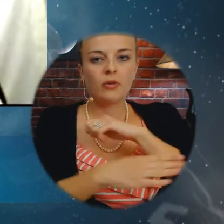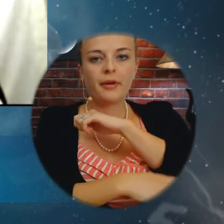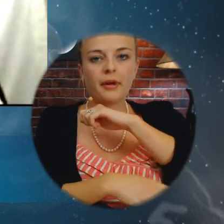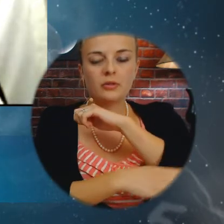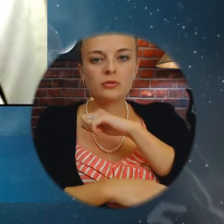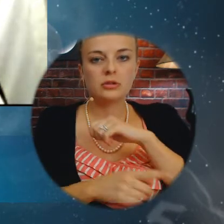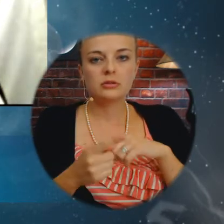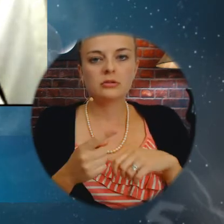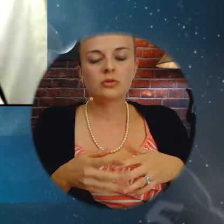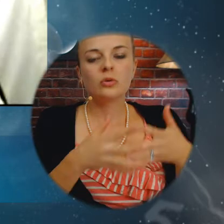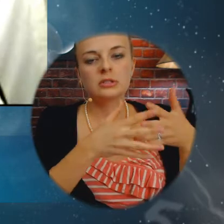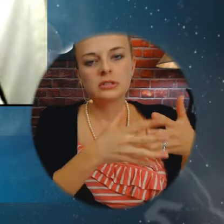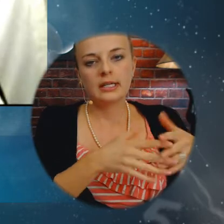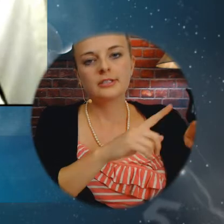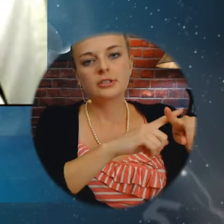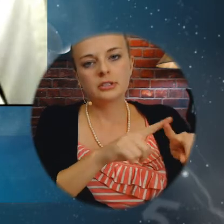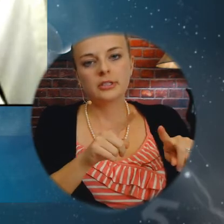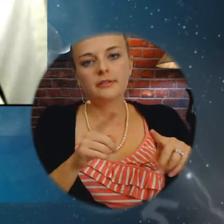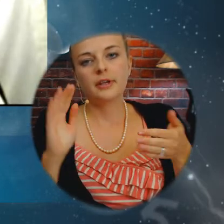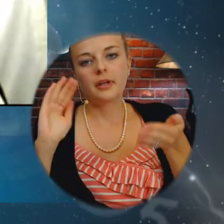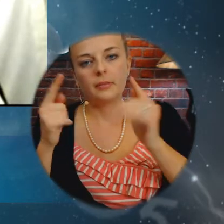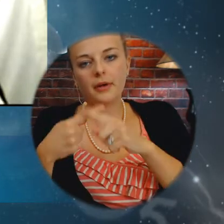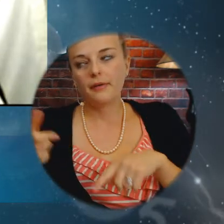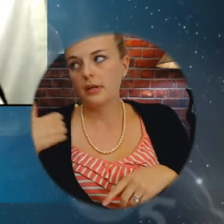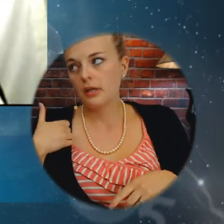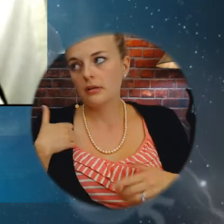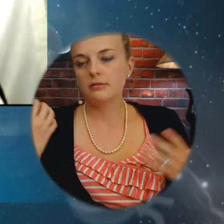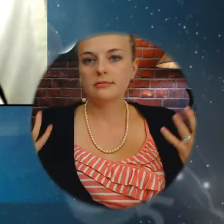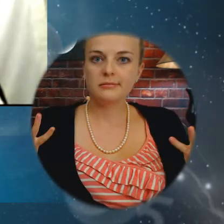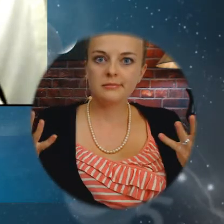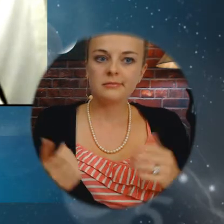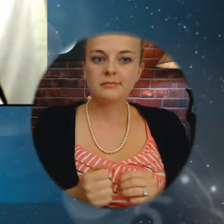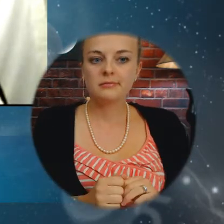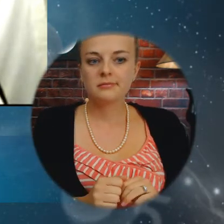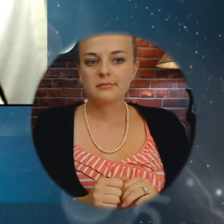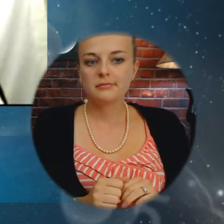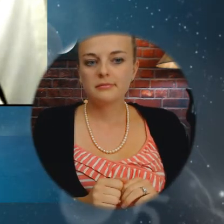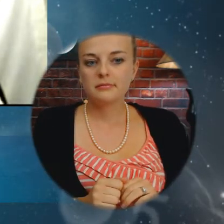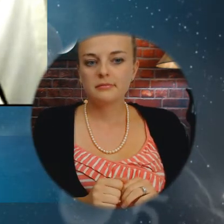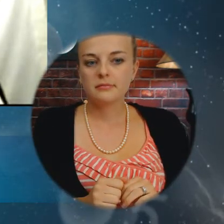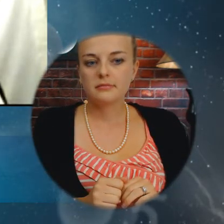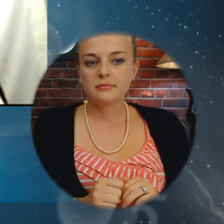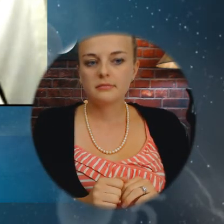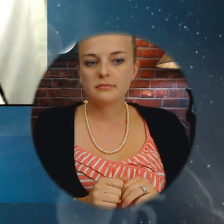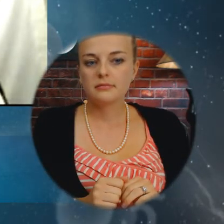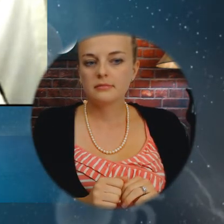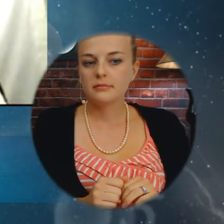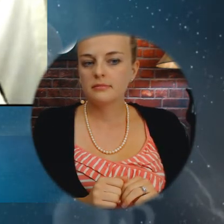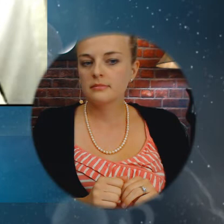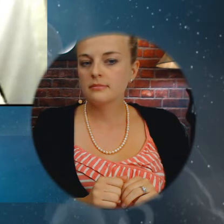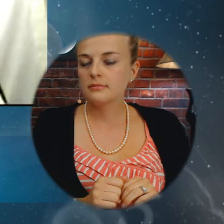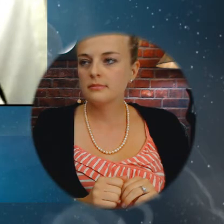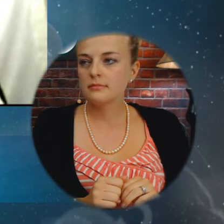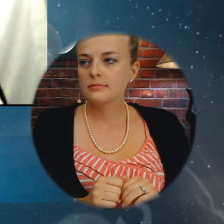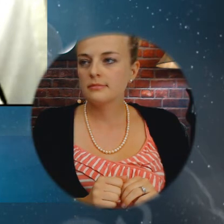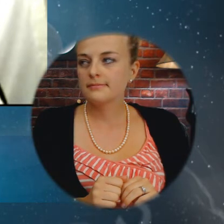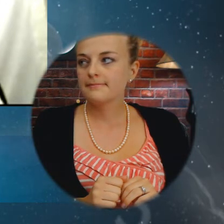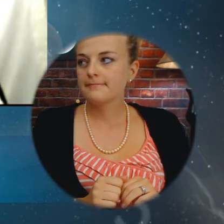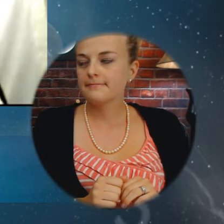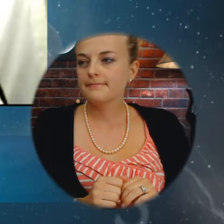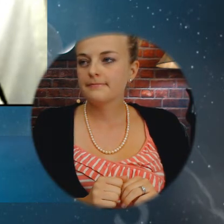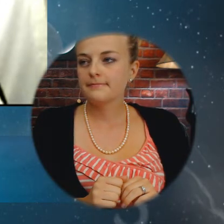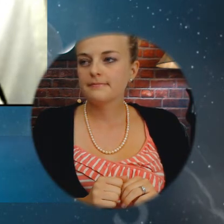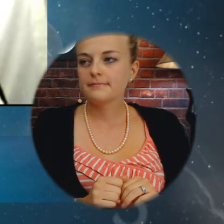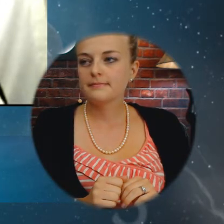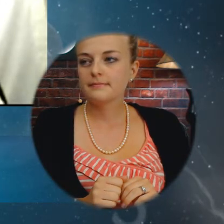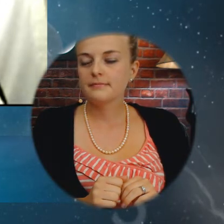see different prices. I think the one thing to really understand about when you buy a hearing instrument, though, is it's just not about buying